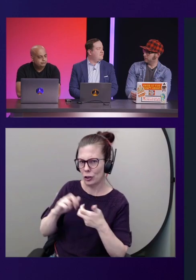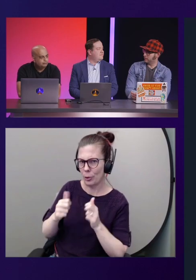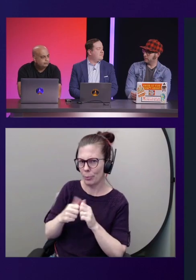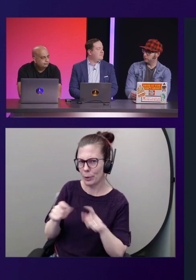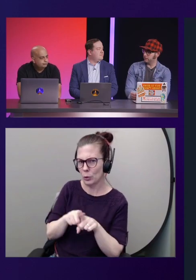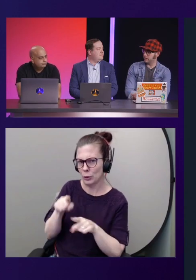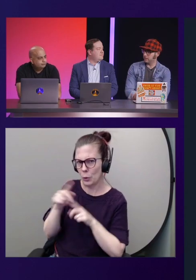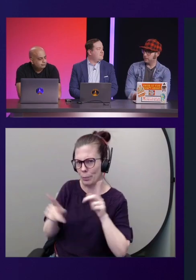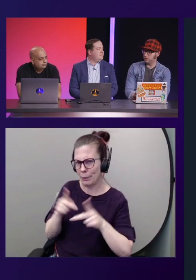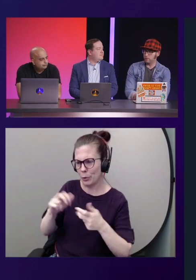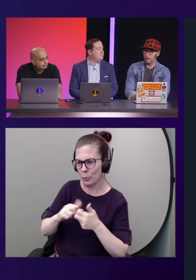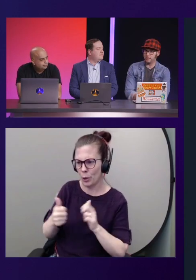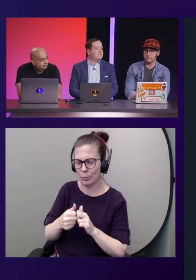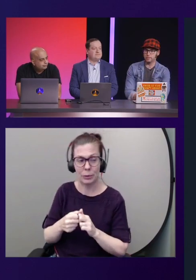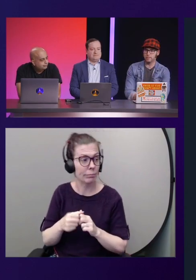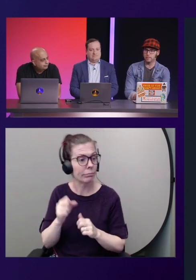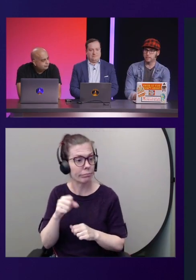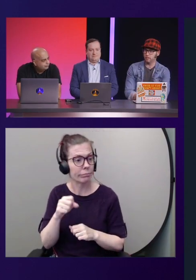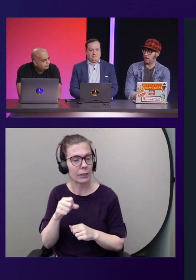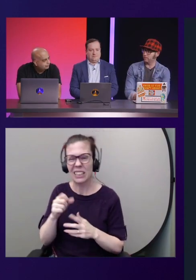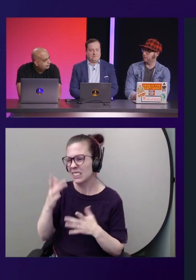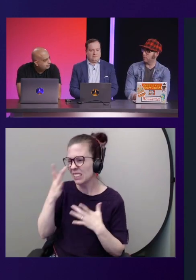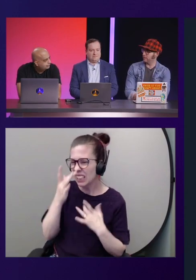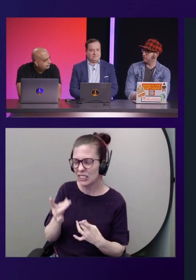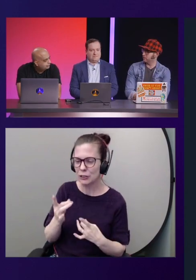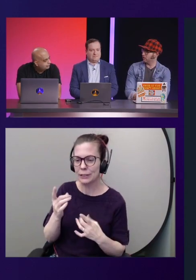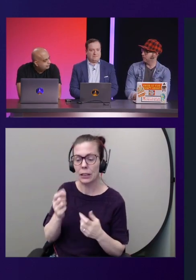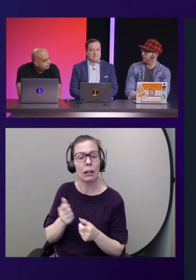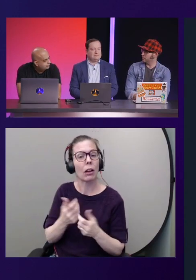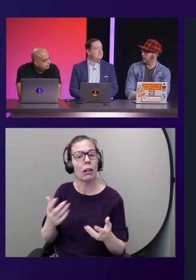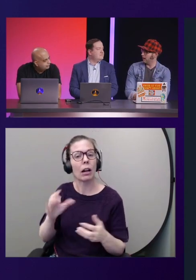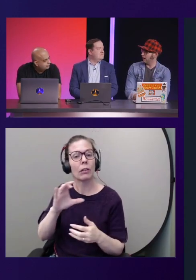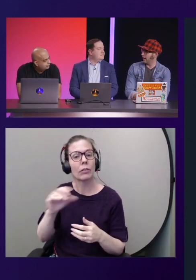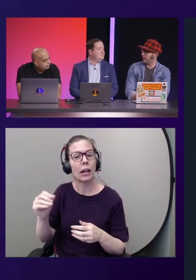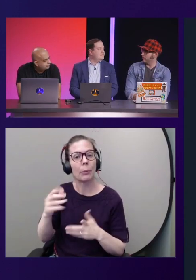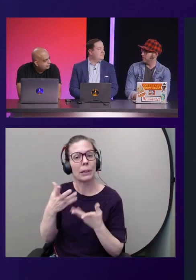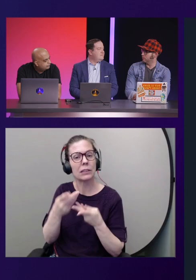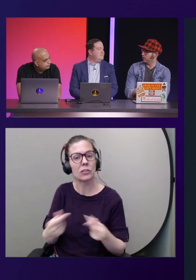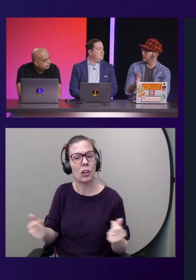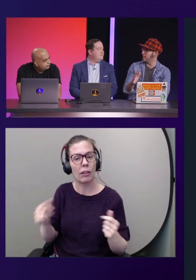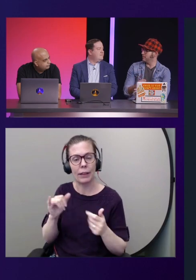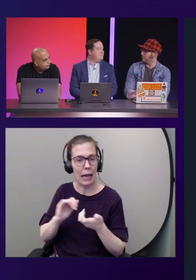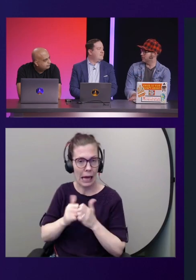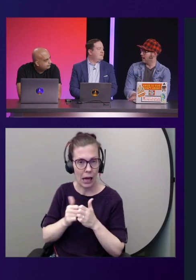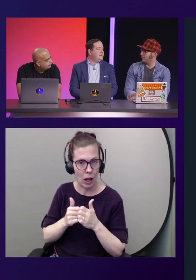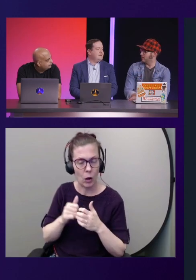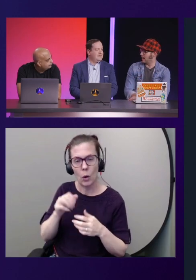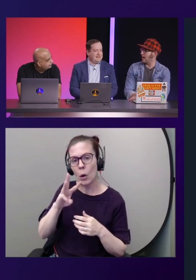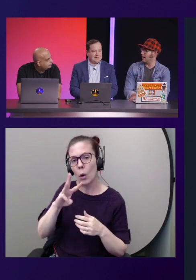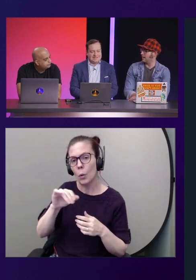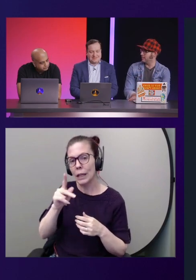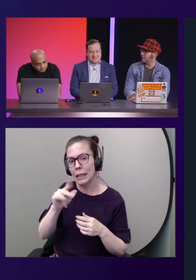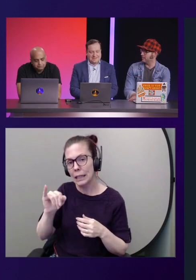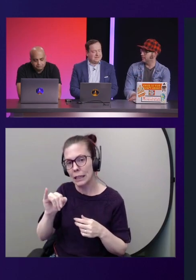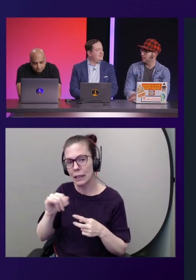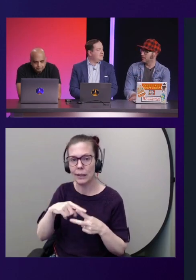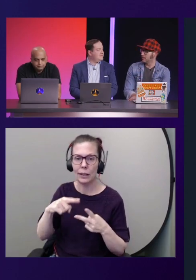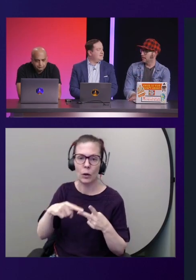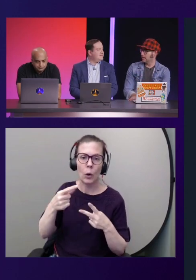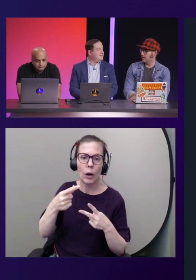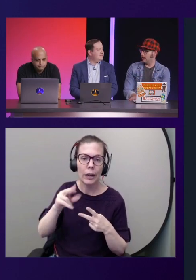So it's interesting, a lot of companies have solved this by having wikis or having guides,